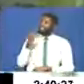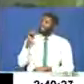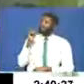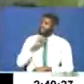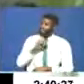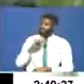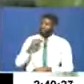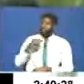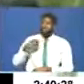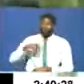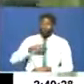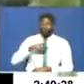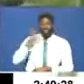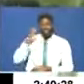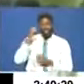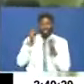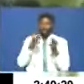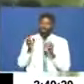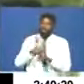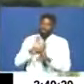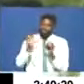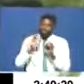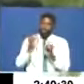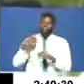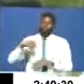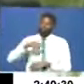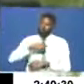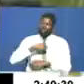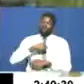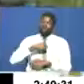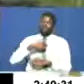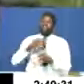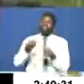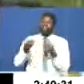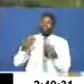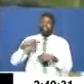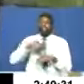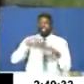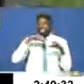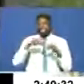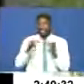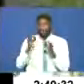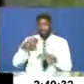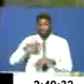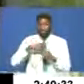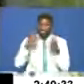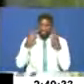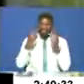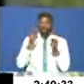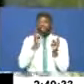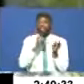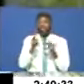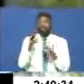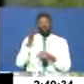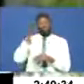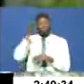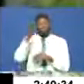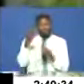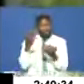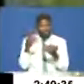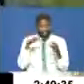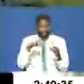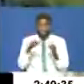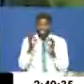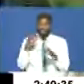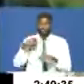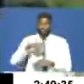disease normally. It will treat us abnormally. But if we treat it normally, the future is bleak. If we treat it with the passion